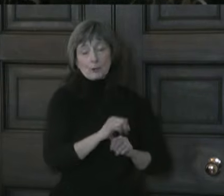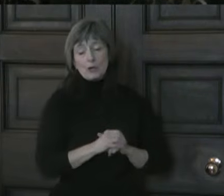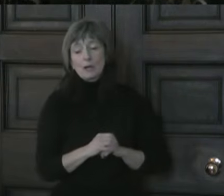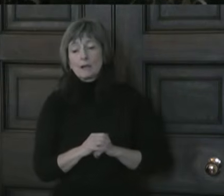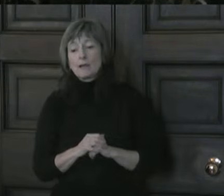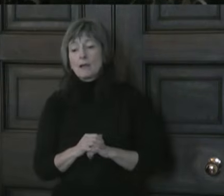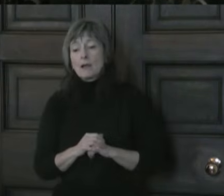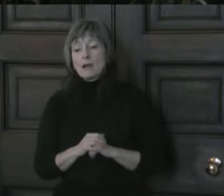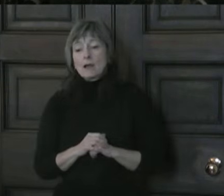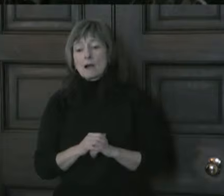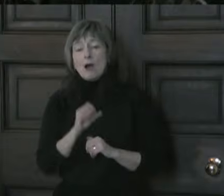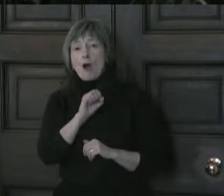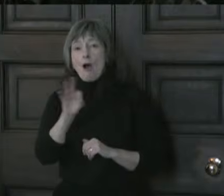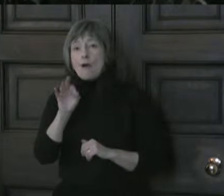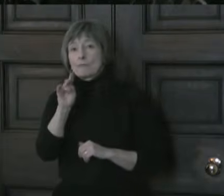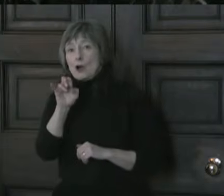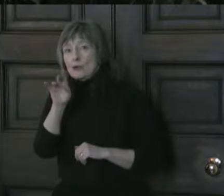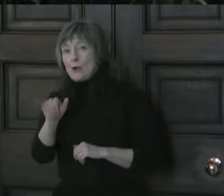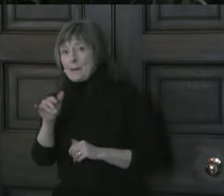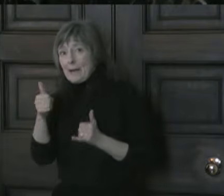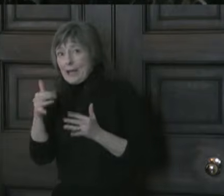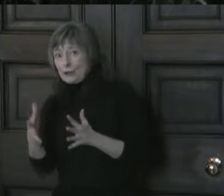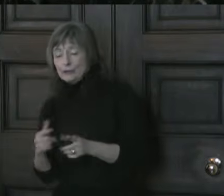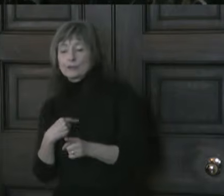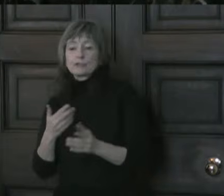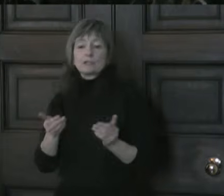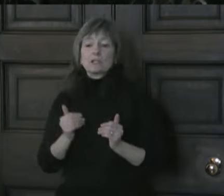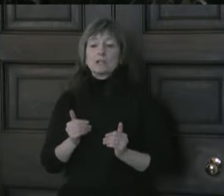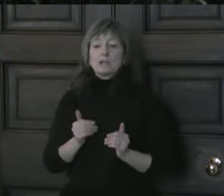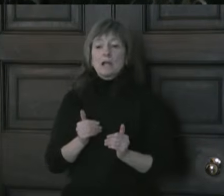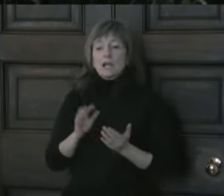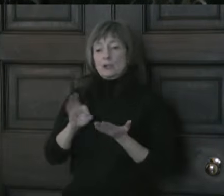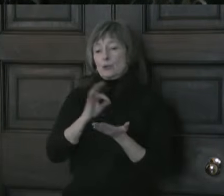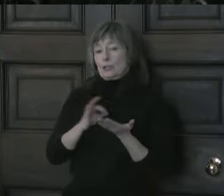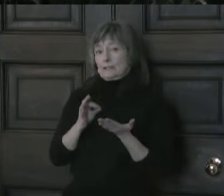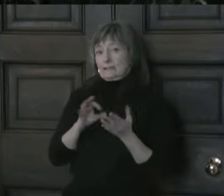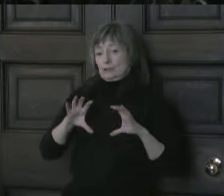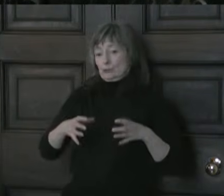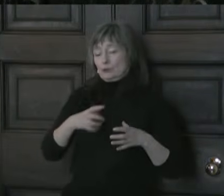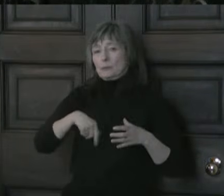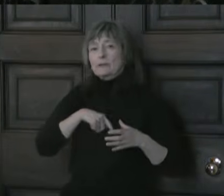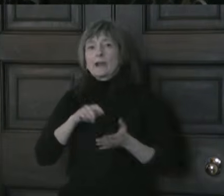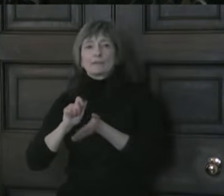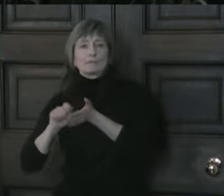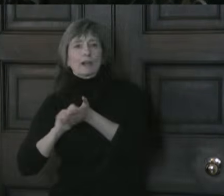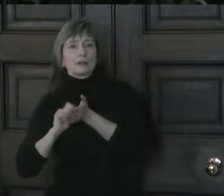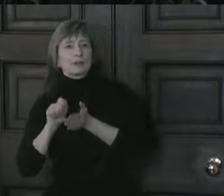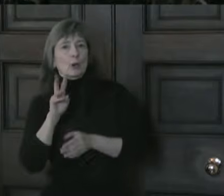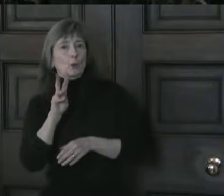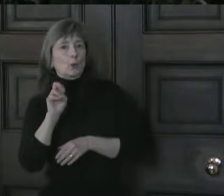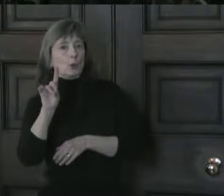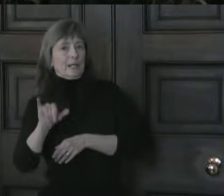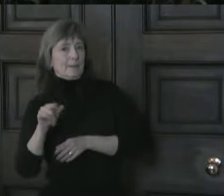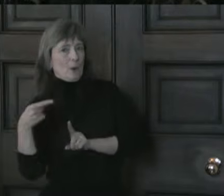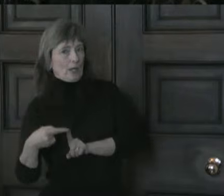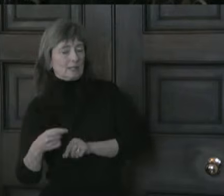Labrador, Off-Broadway Players, Long Range Quilt Guild, and Writers at Woody Point. She's also held